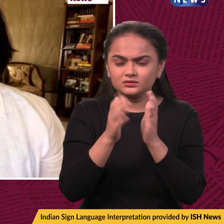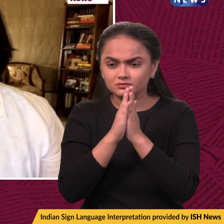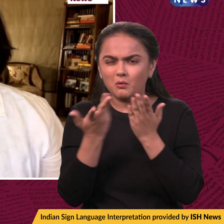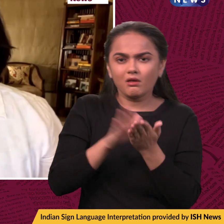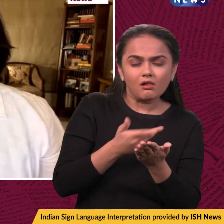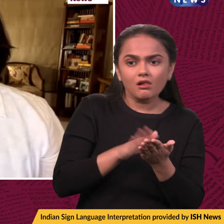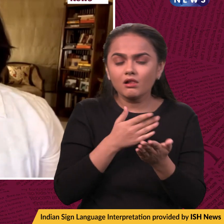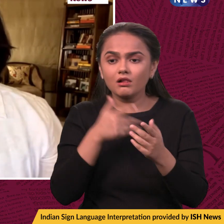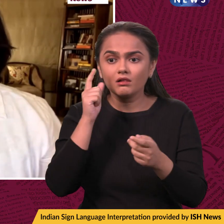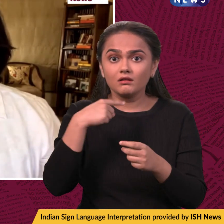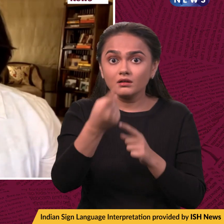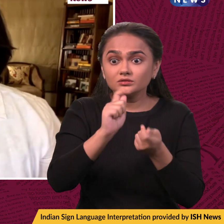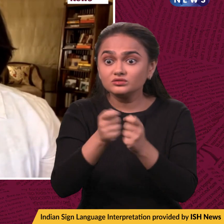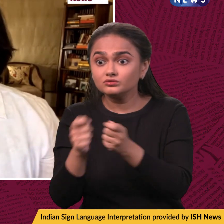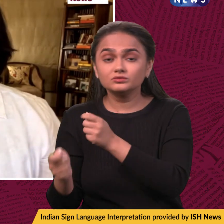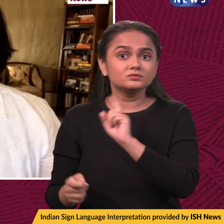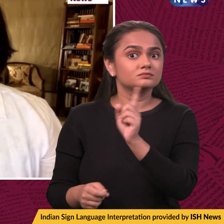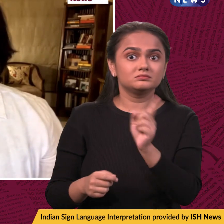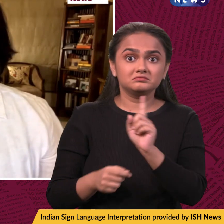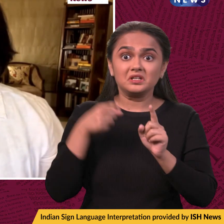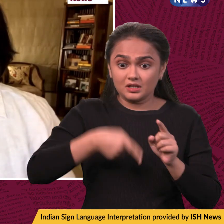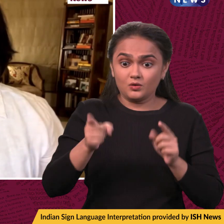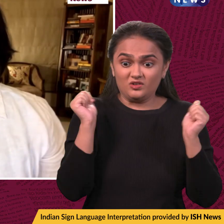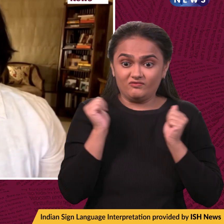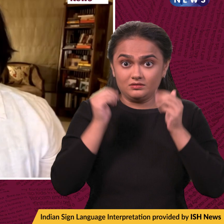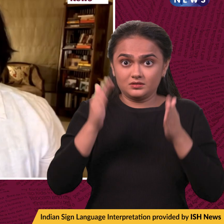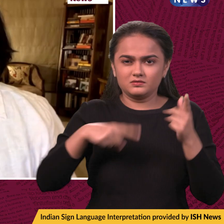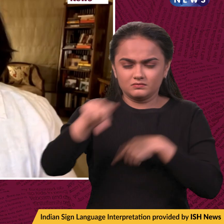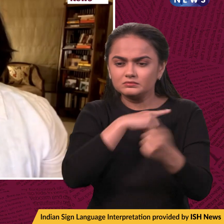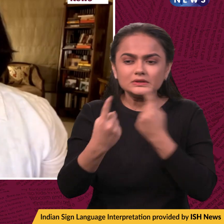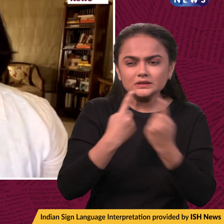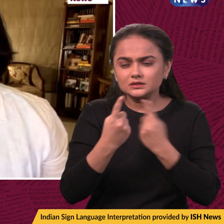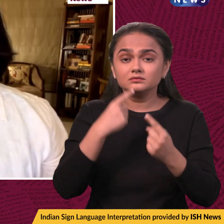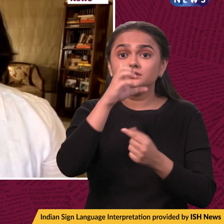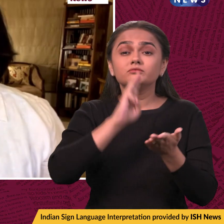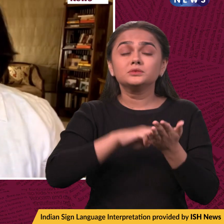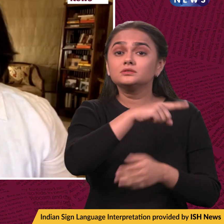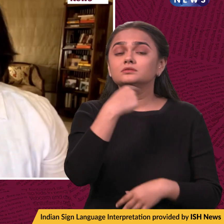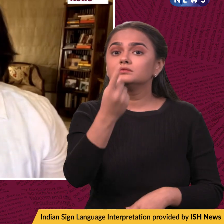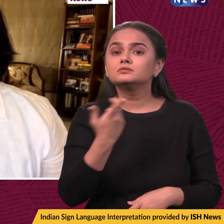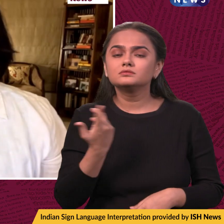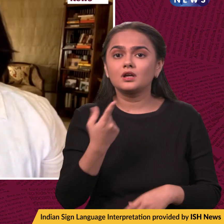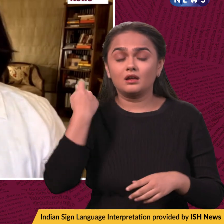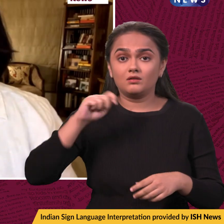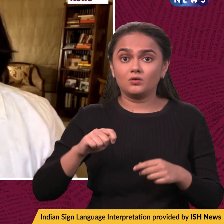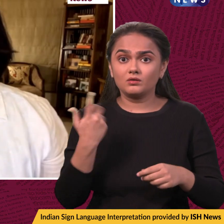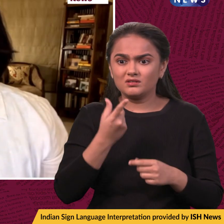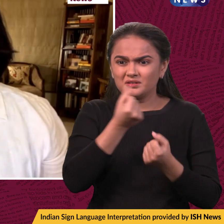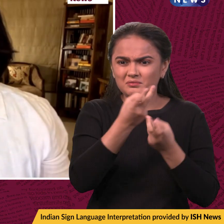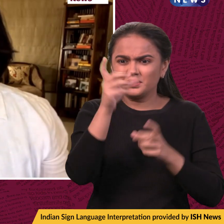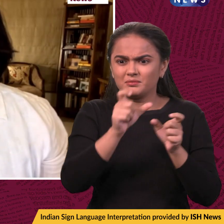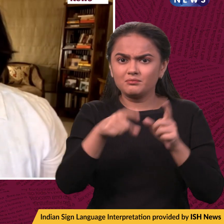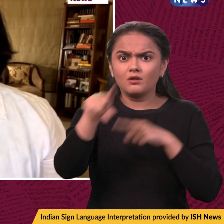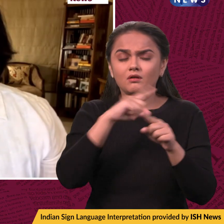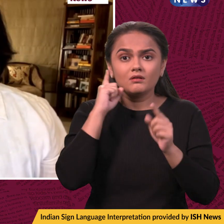cabinet and may be introduced in the winter session of the Assembly this year in Belagavi. The Chief Minister has said, and I quote, "A majority of the people